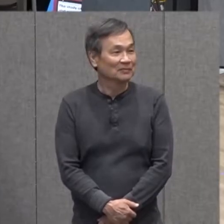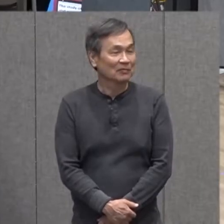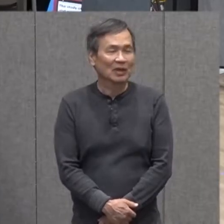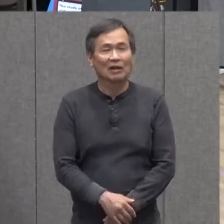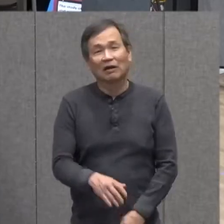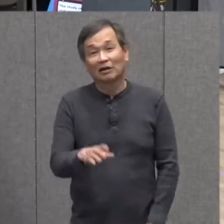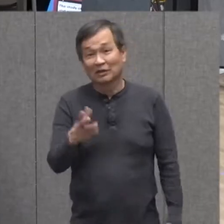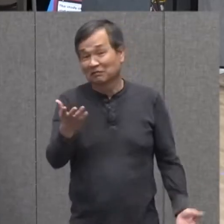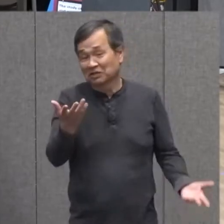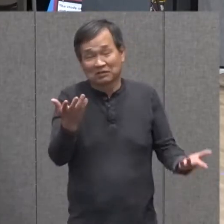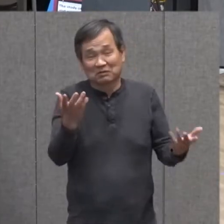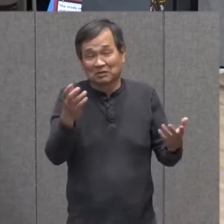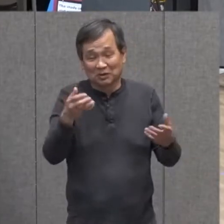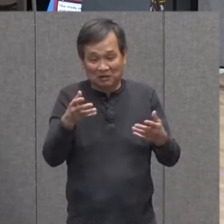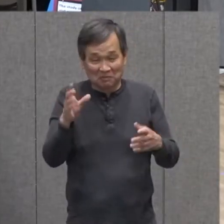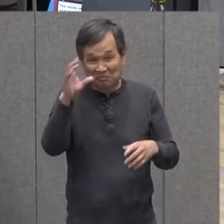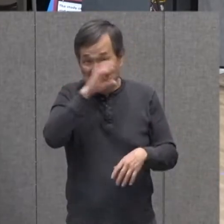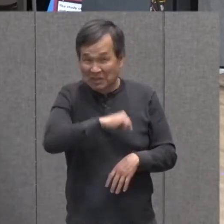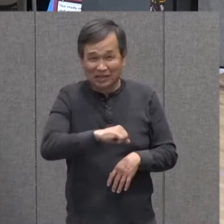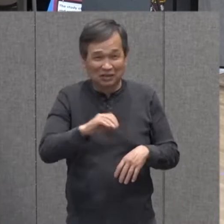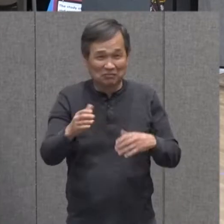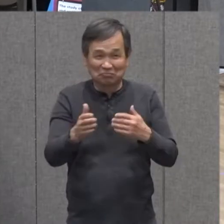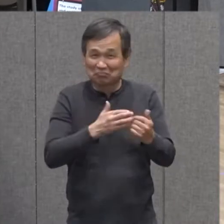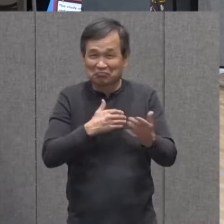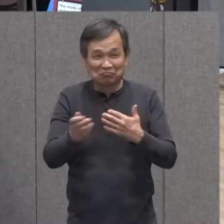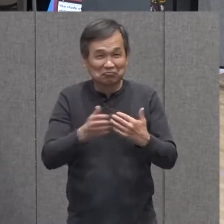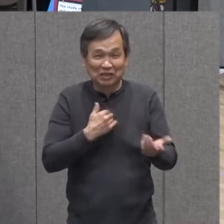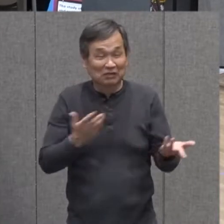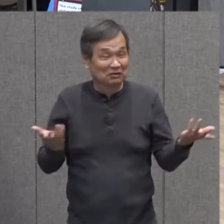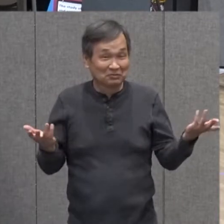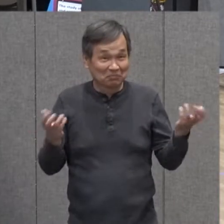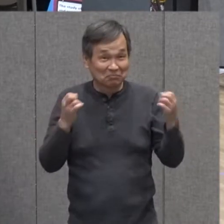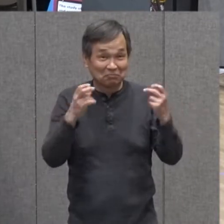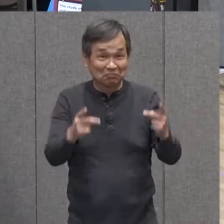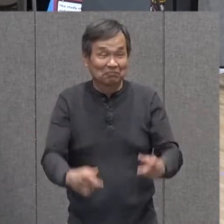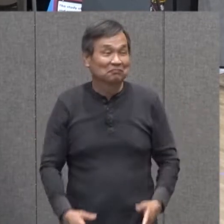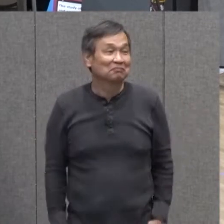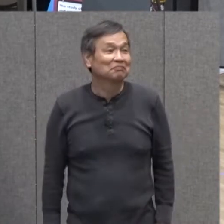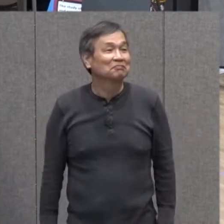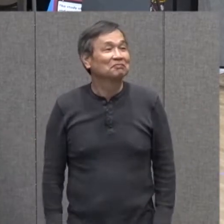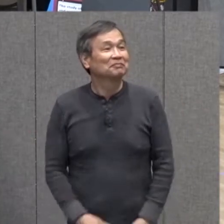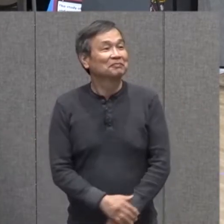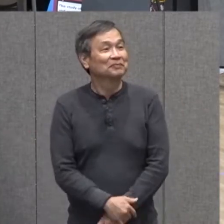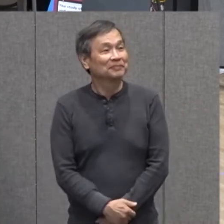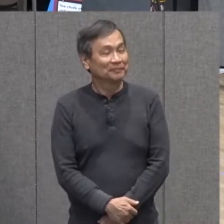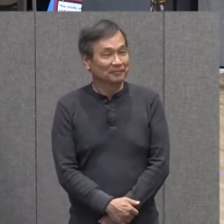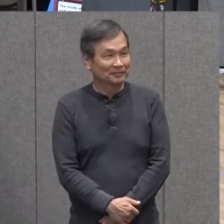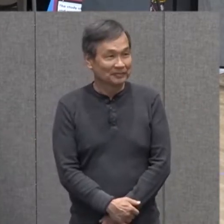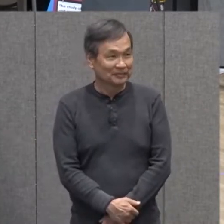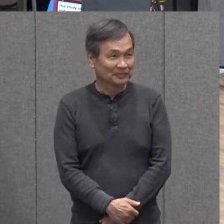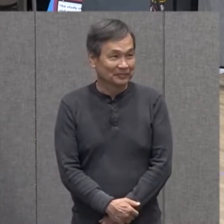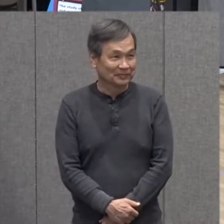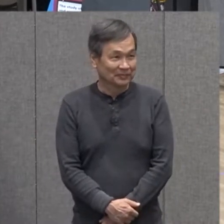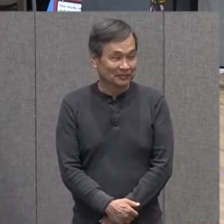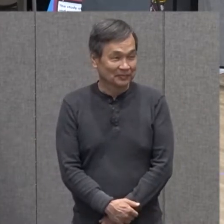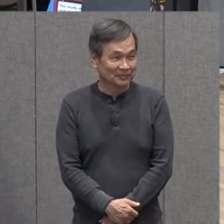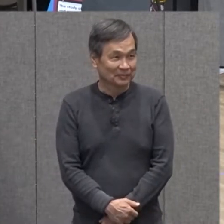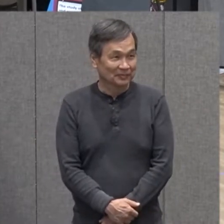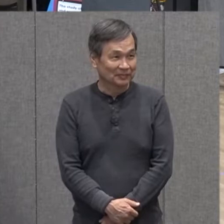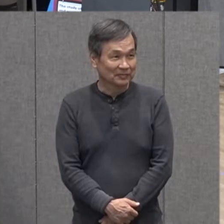And if we drop it, that's okay. Y si se cae la bolsita, está bien. Estamos practicando el